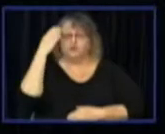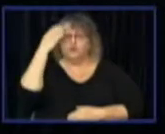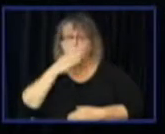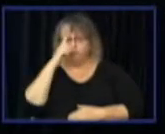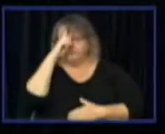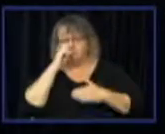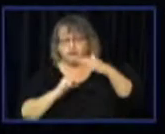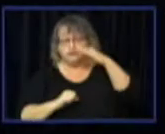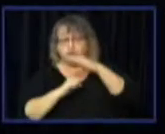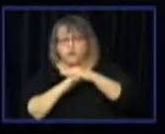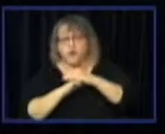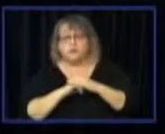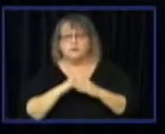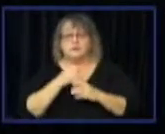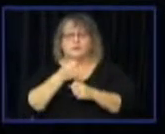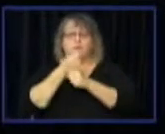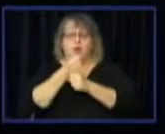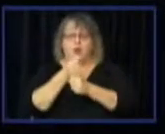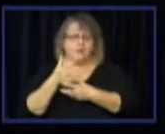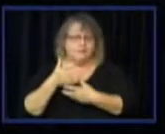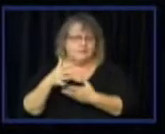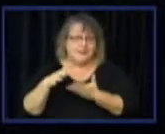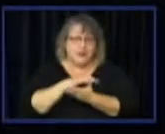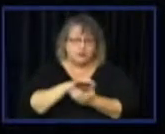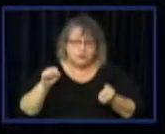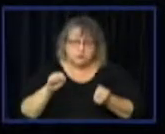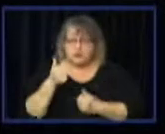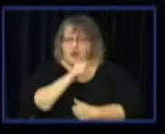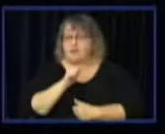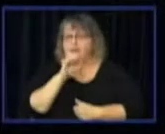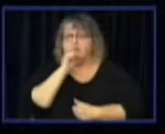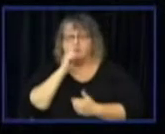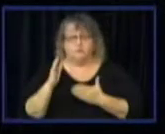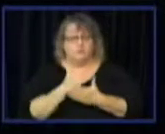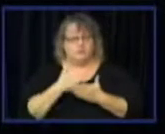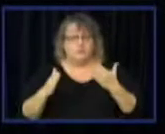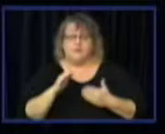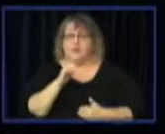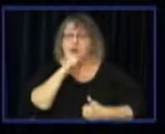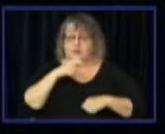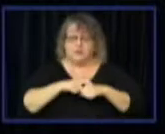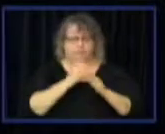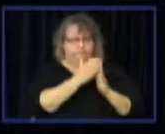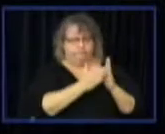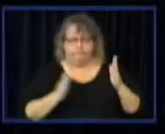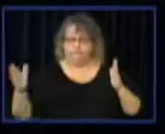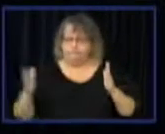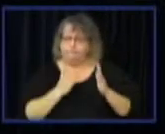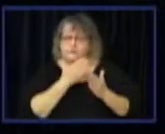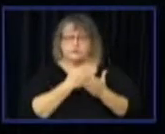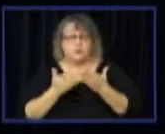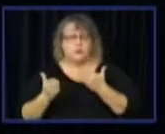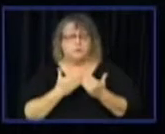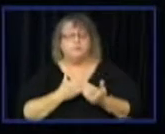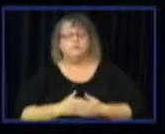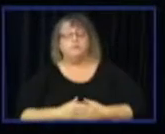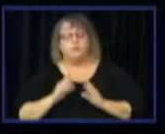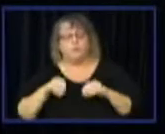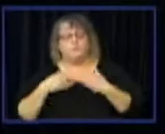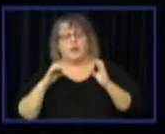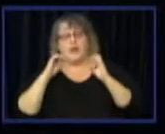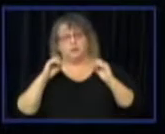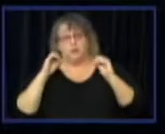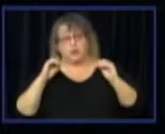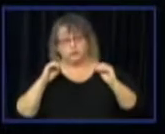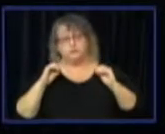spinal cord injury or a traumatic brain injury of any age at any time. Okay? We also provide